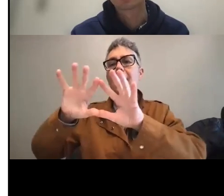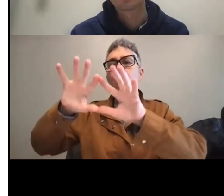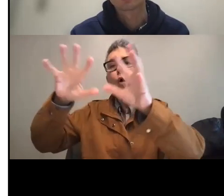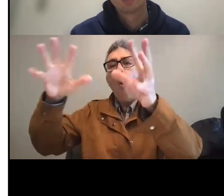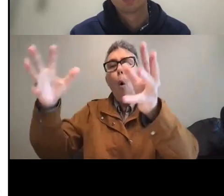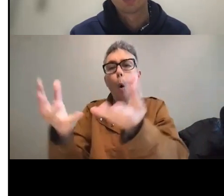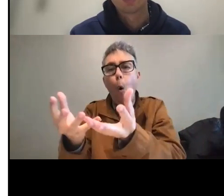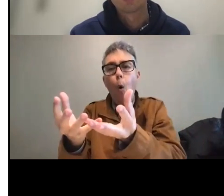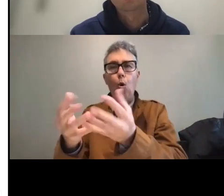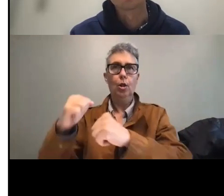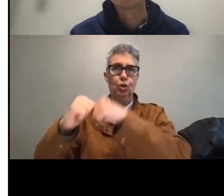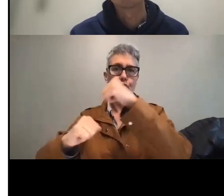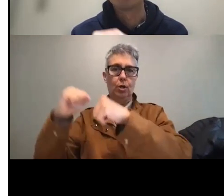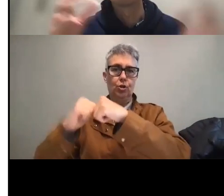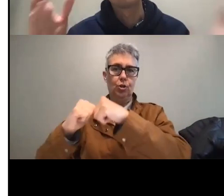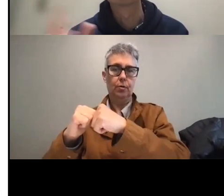important because